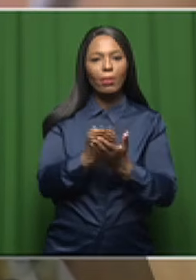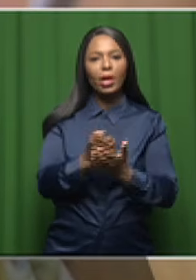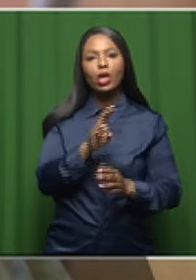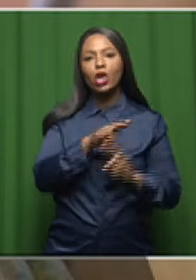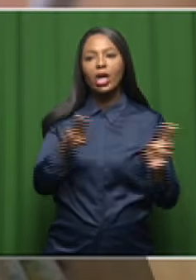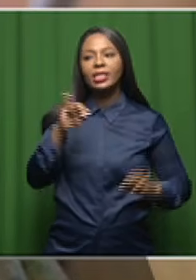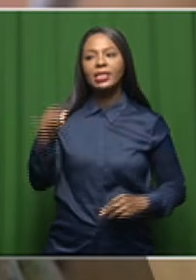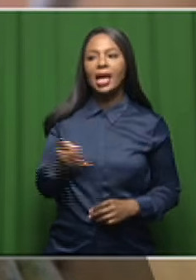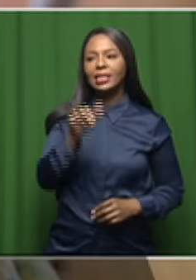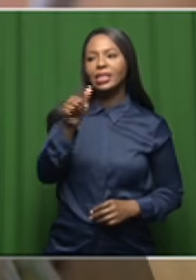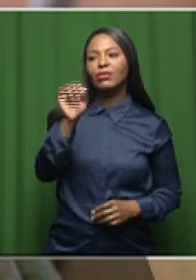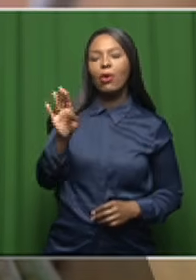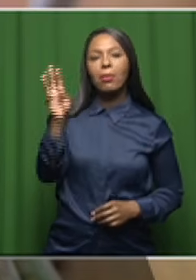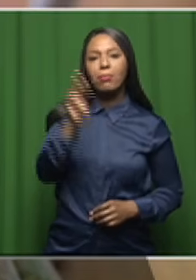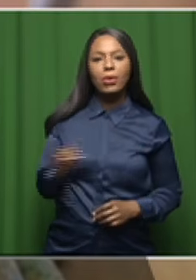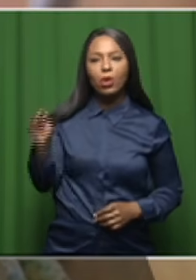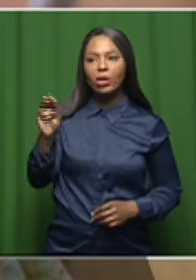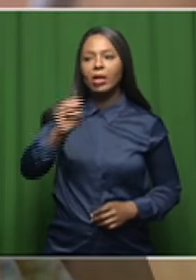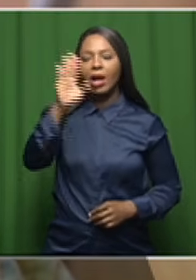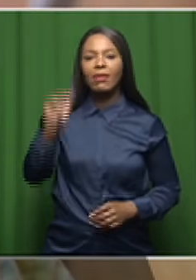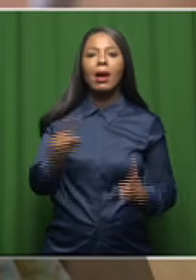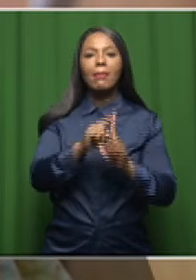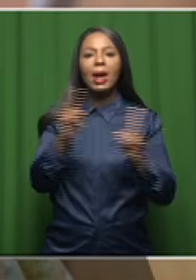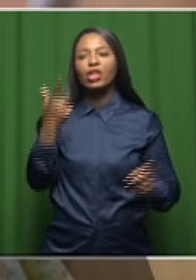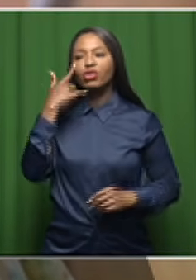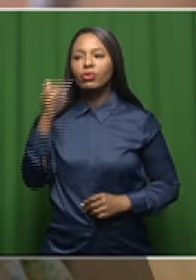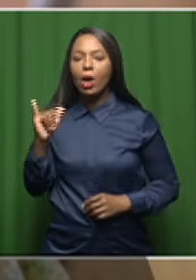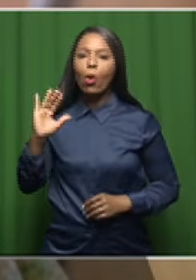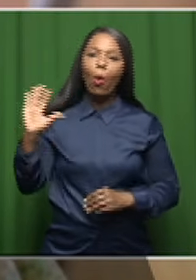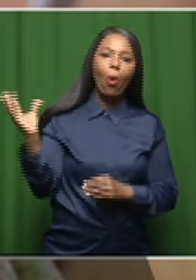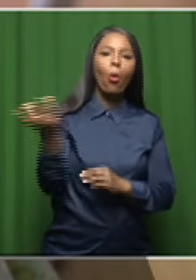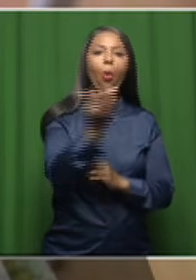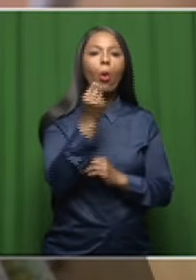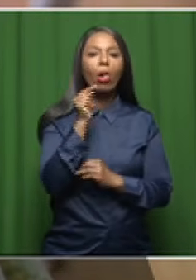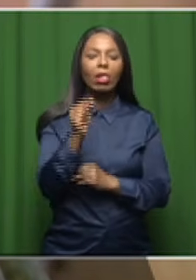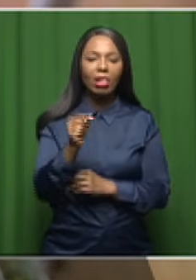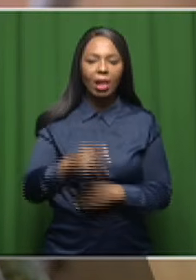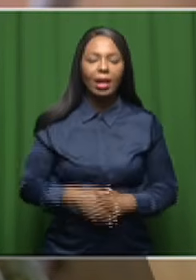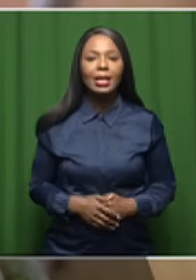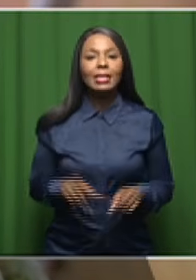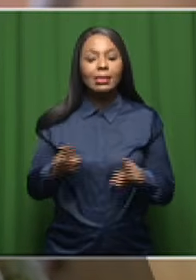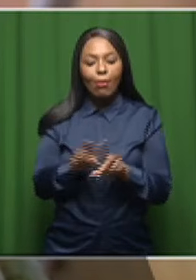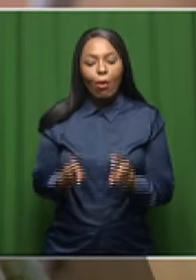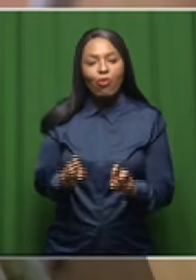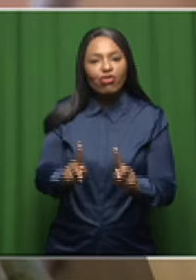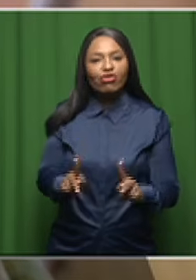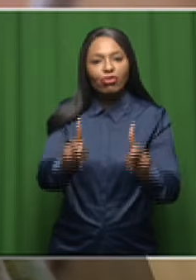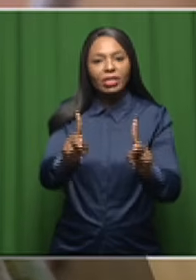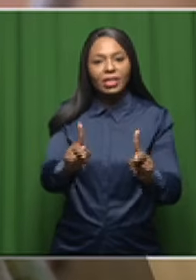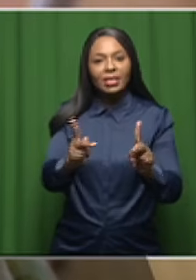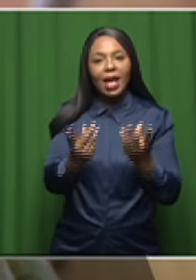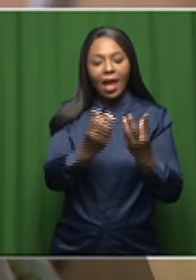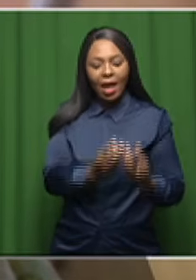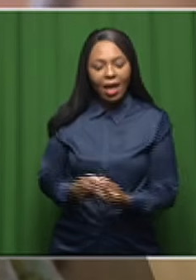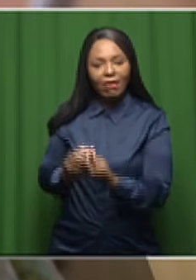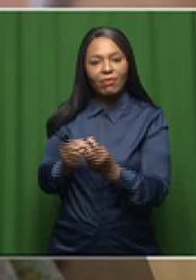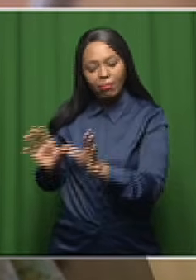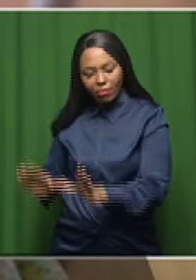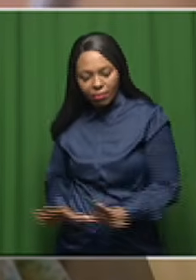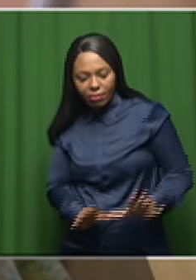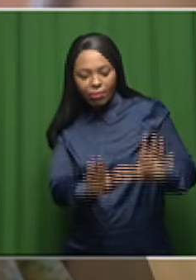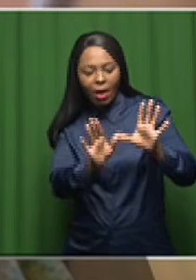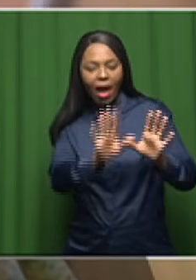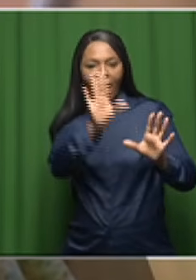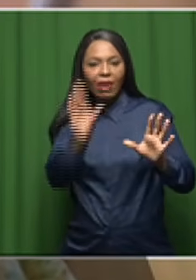million, but we really look collectively. And then the entire thing, I mean, the opportunities that we have under the African Continental Free